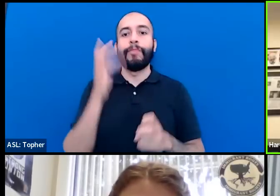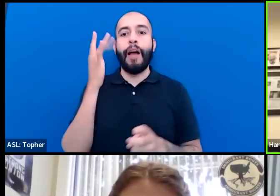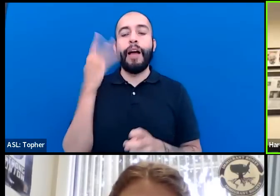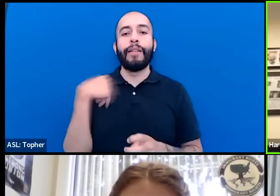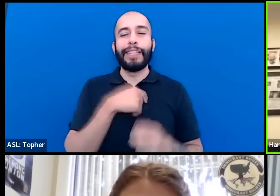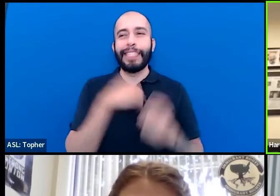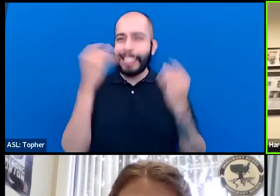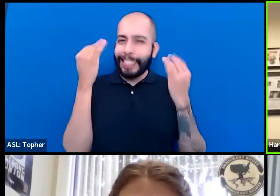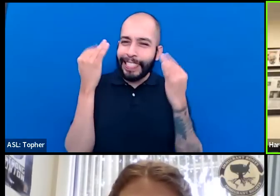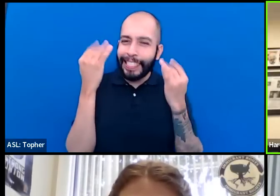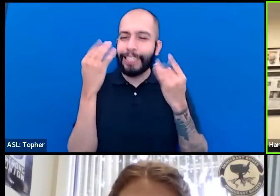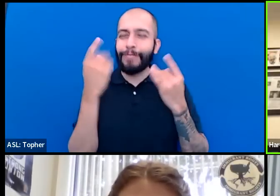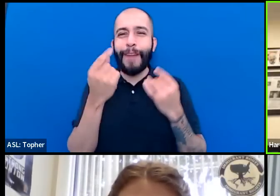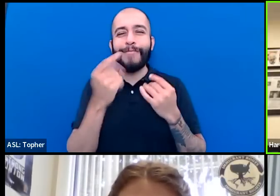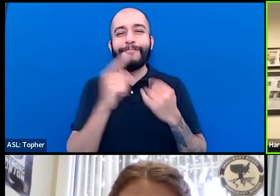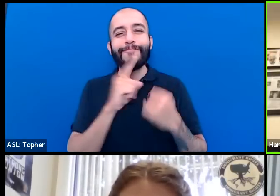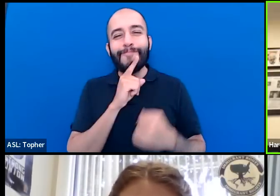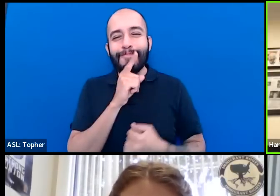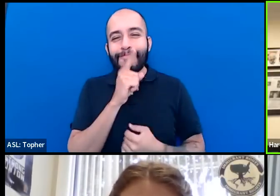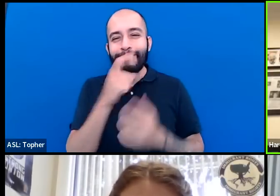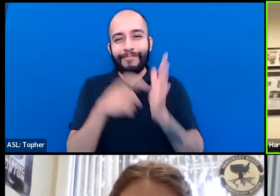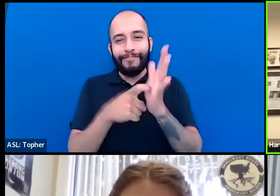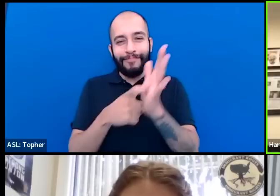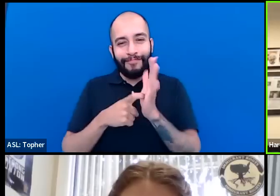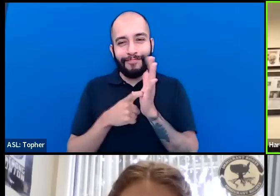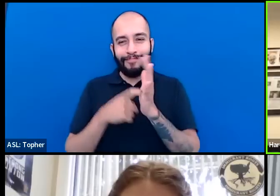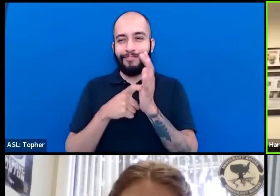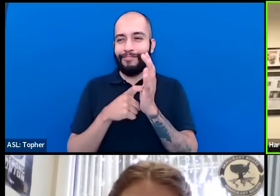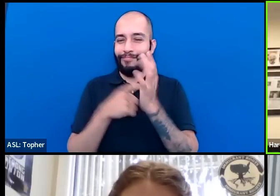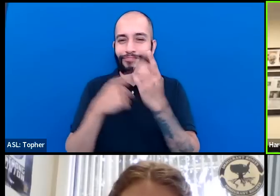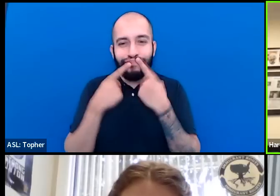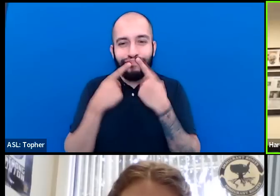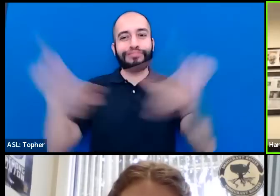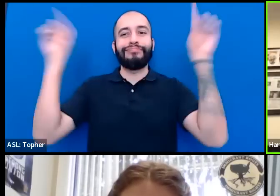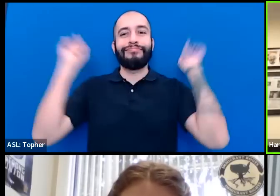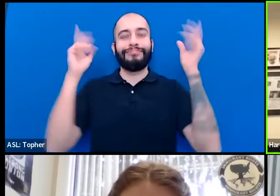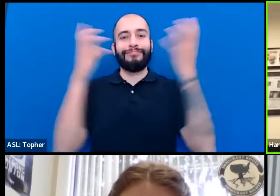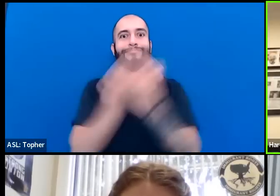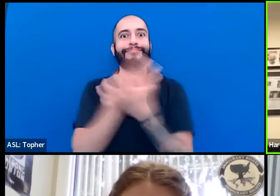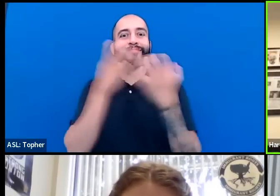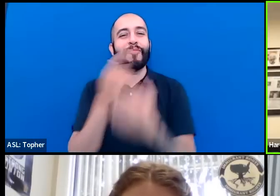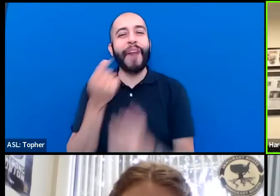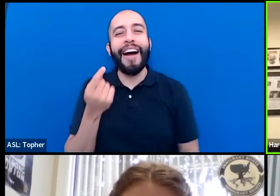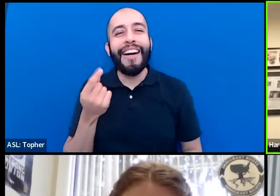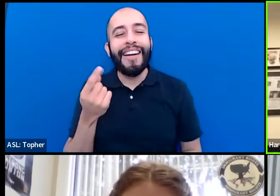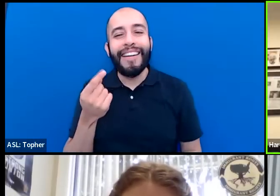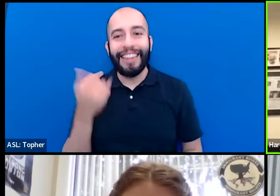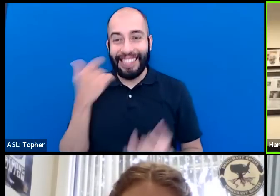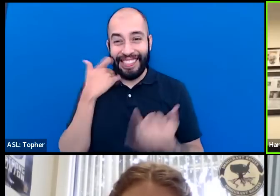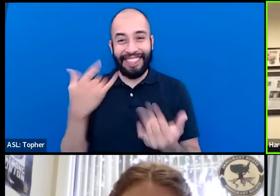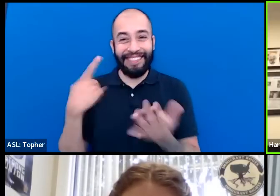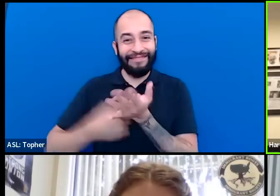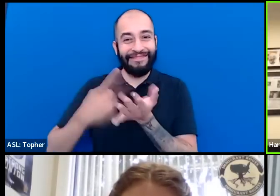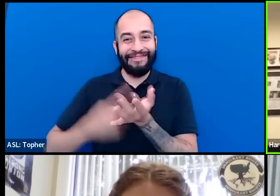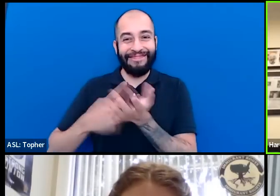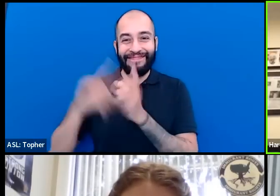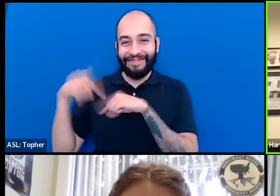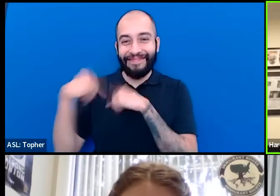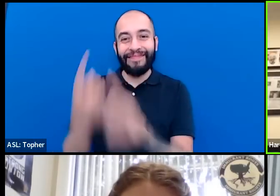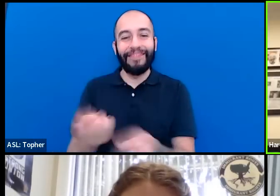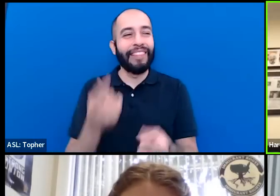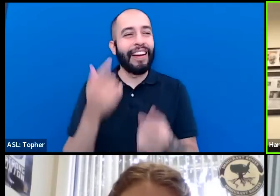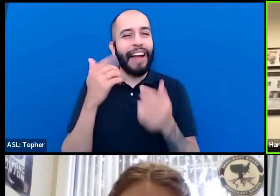here today and expand them to something that could be as transformative as the 1930s were for